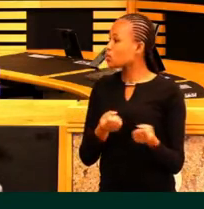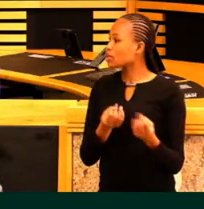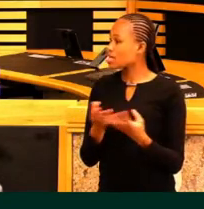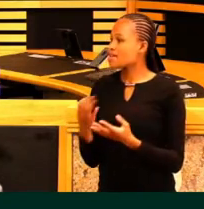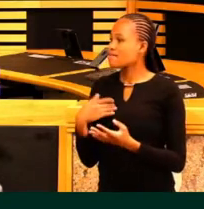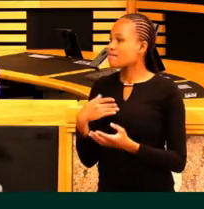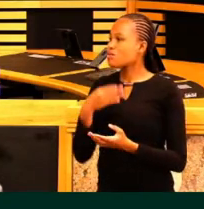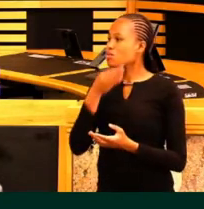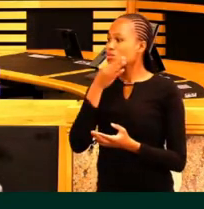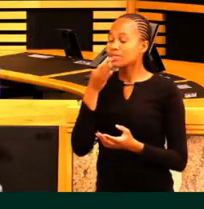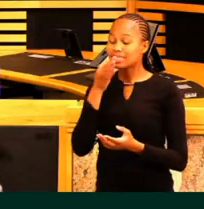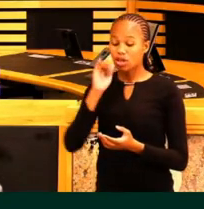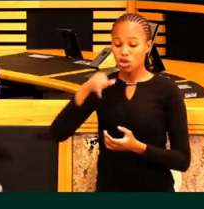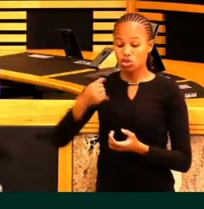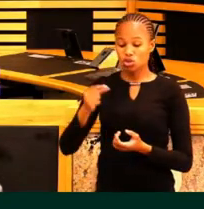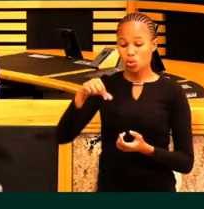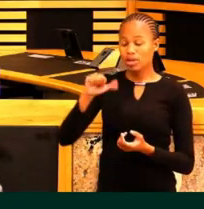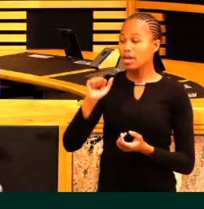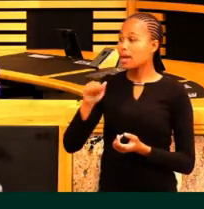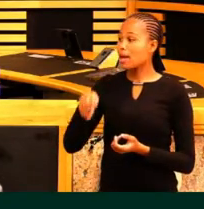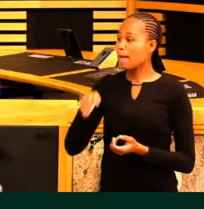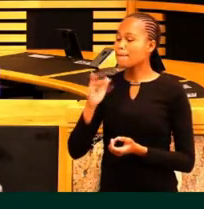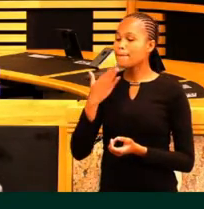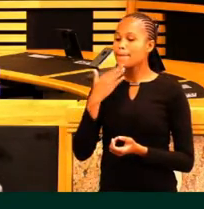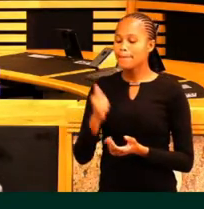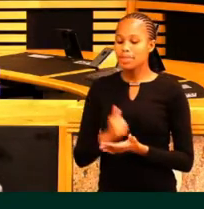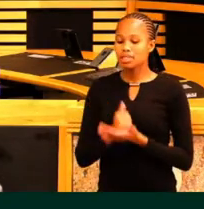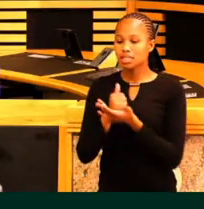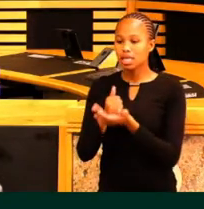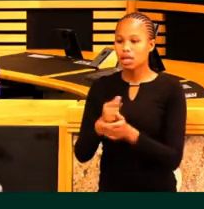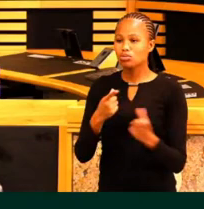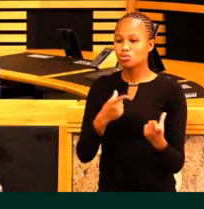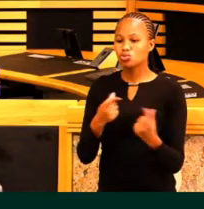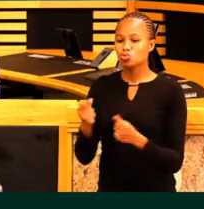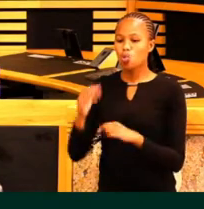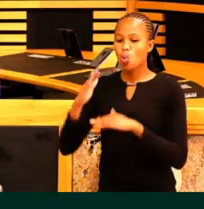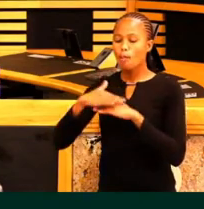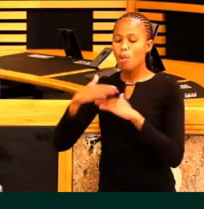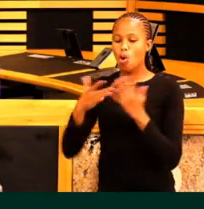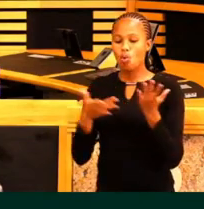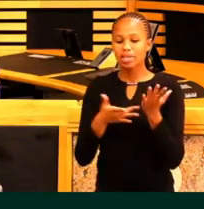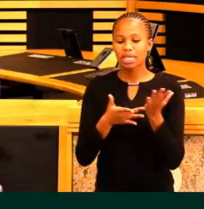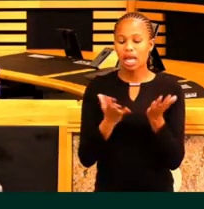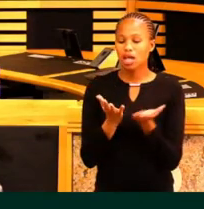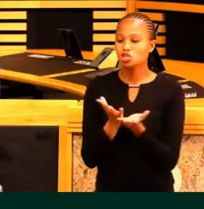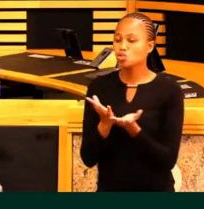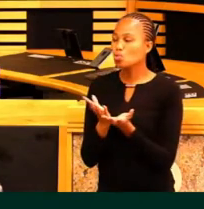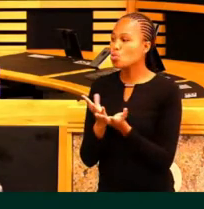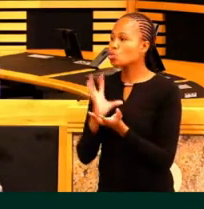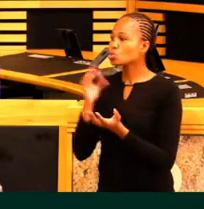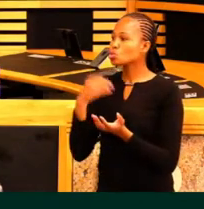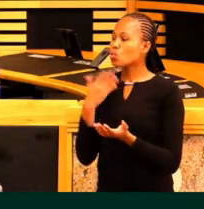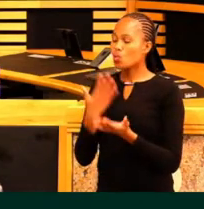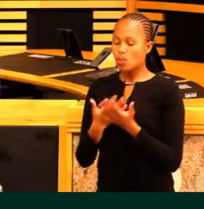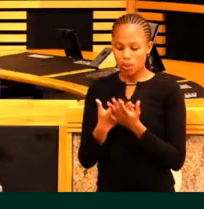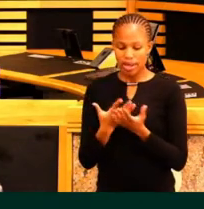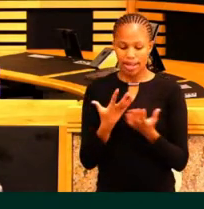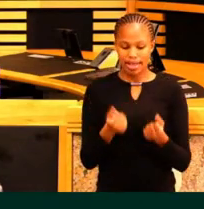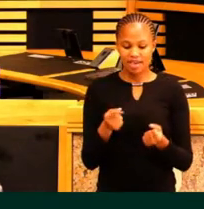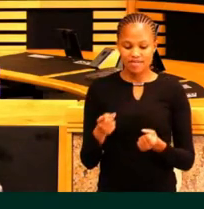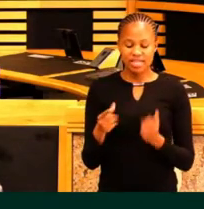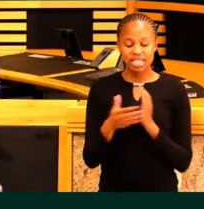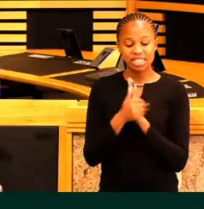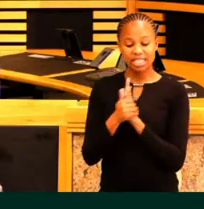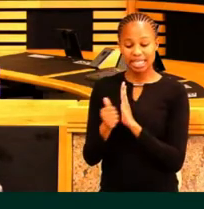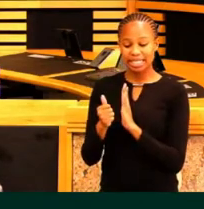saying is more technical schools so that we can acquire those skills to say early